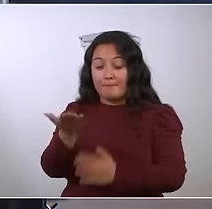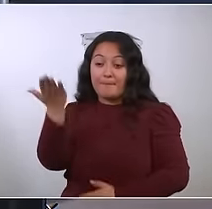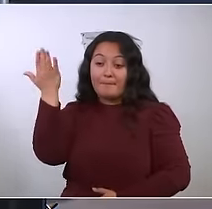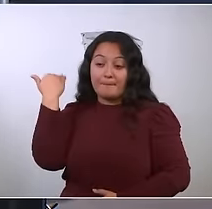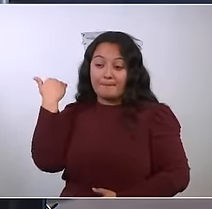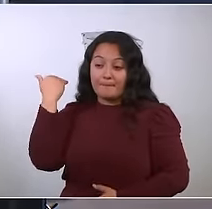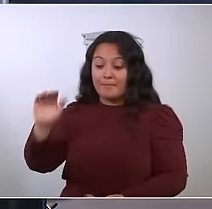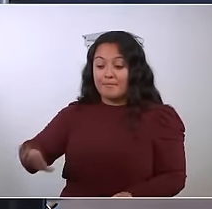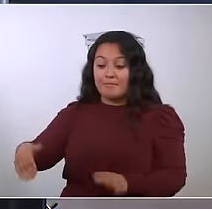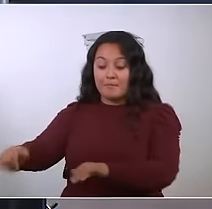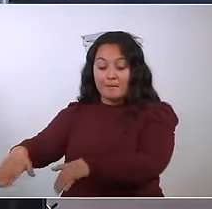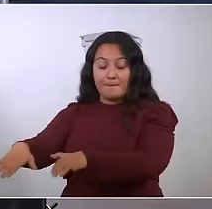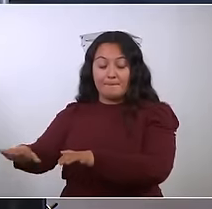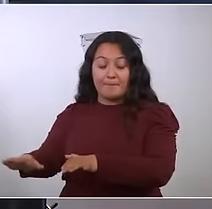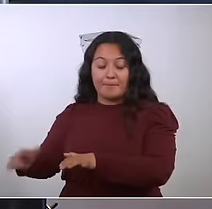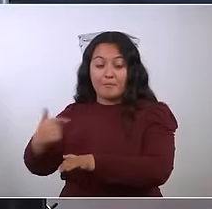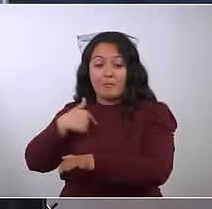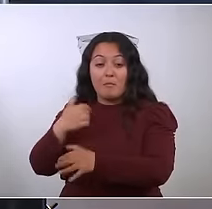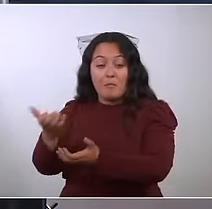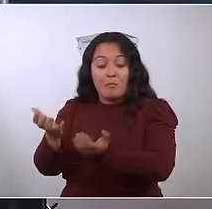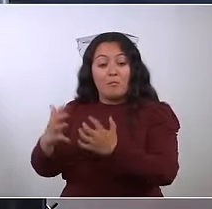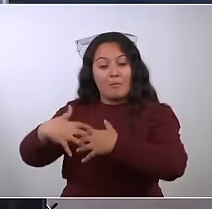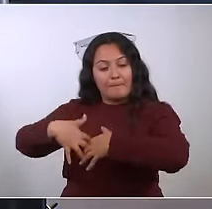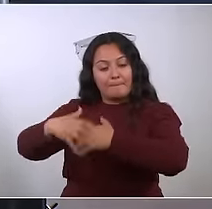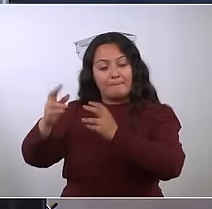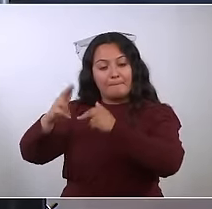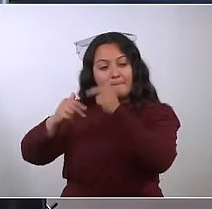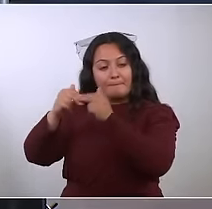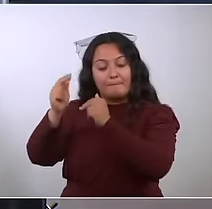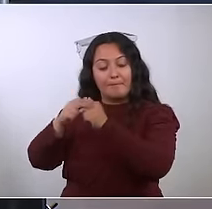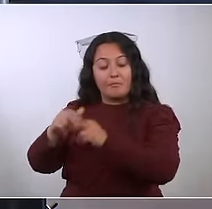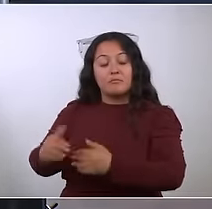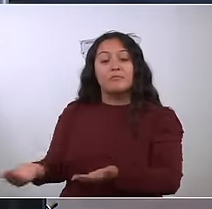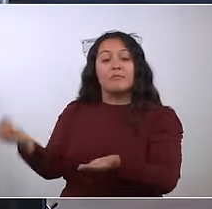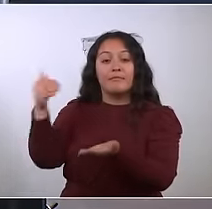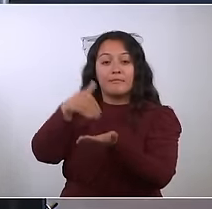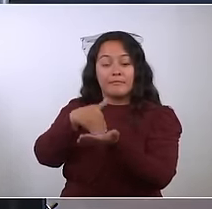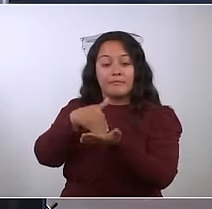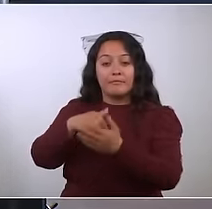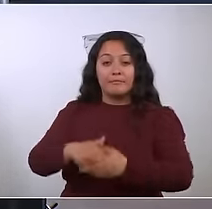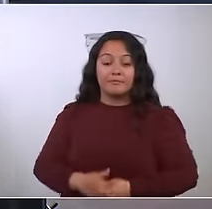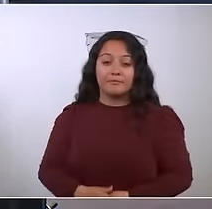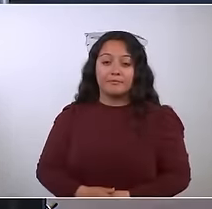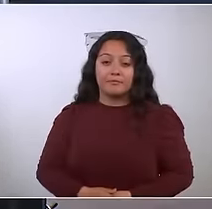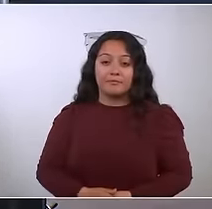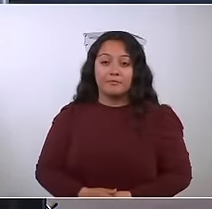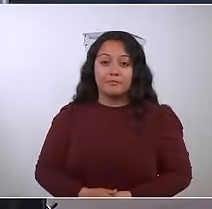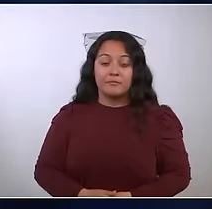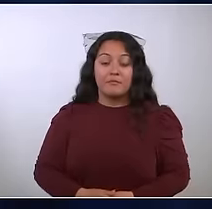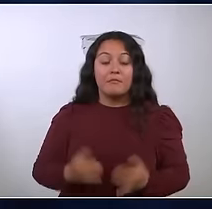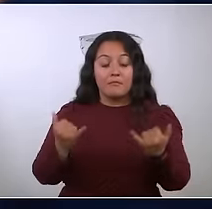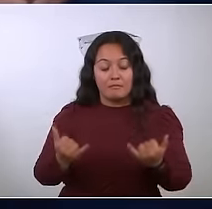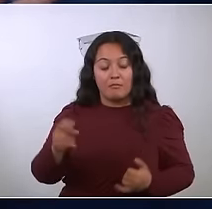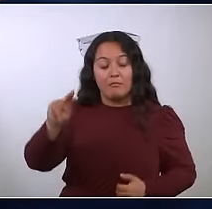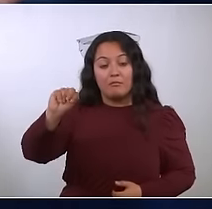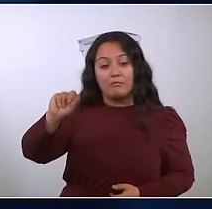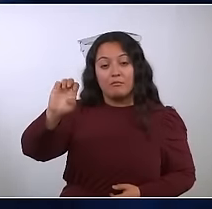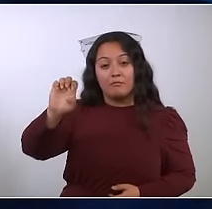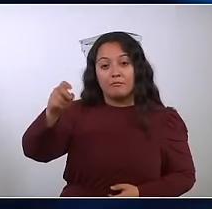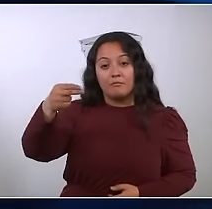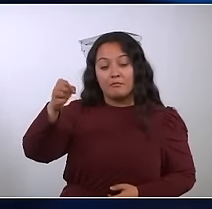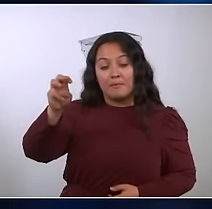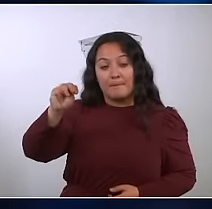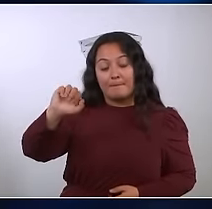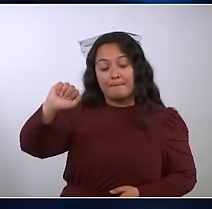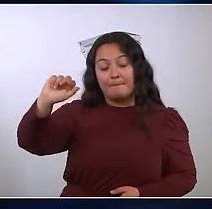can rebuild it again. A la ciudad de los sepulcros de mis padres y la reedificaré. So quickly, let's go to Nehemiah chapter 4, verse